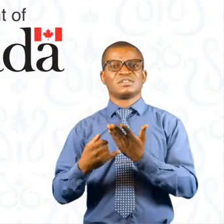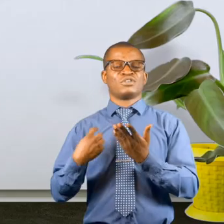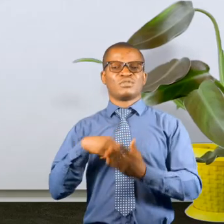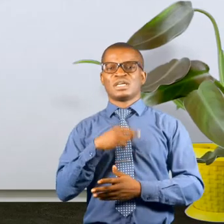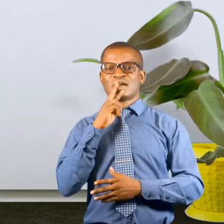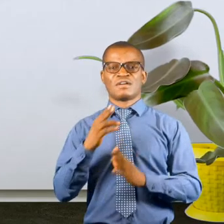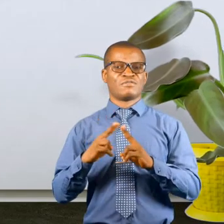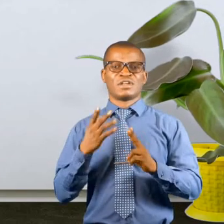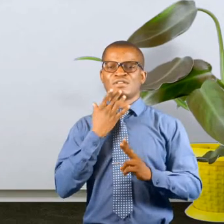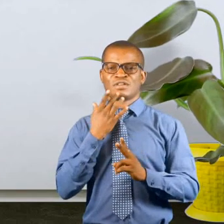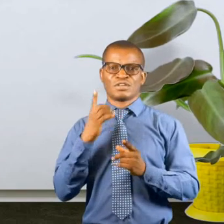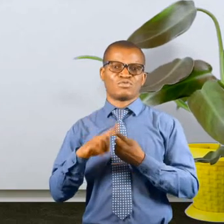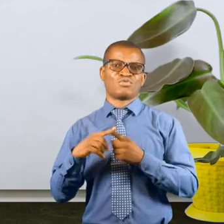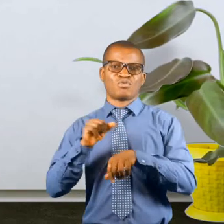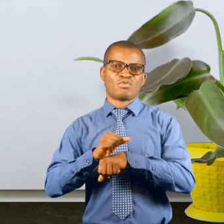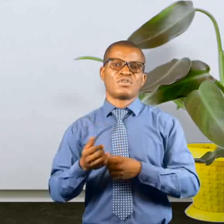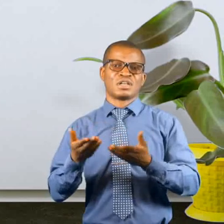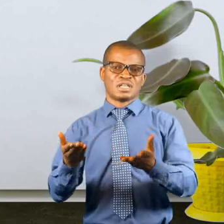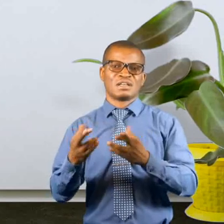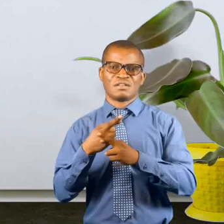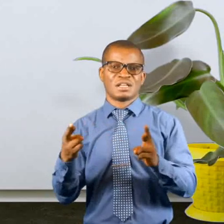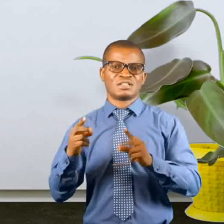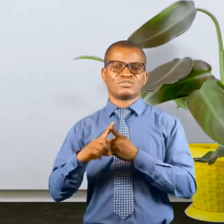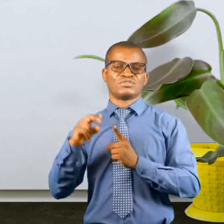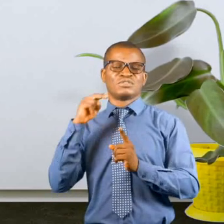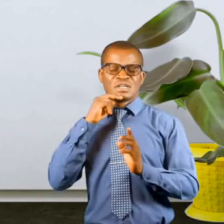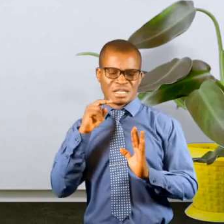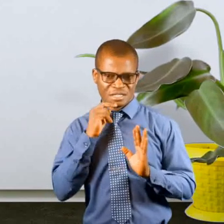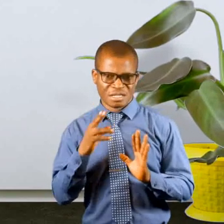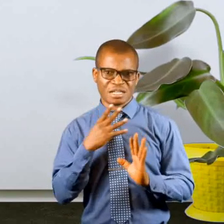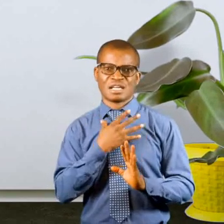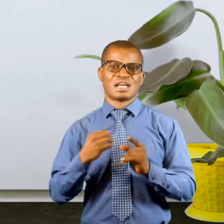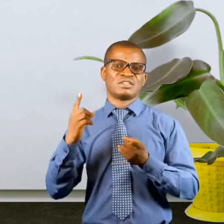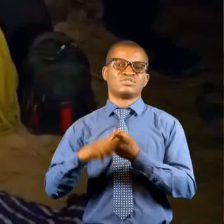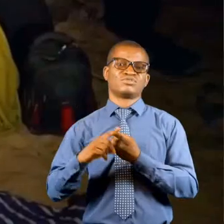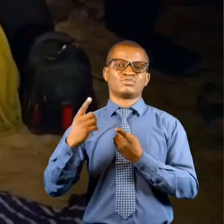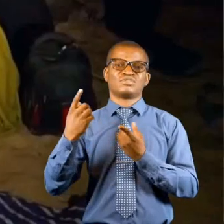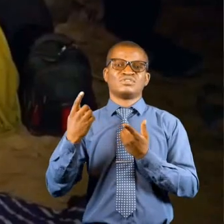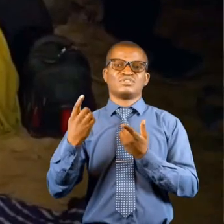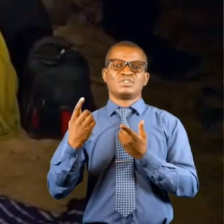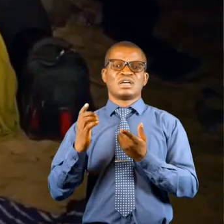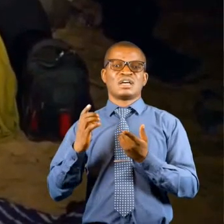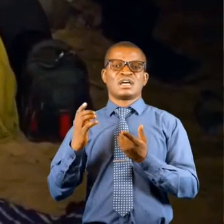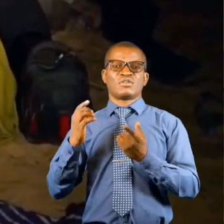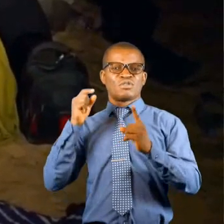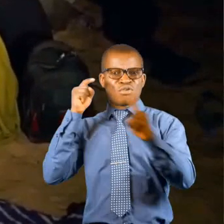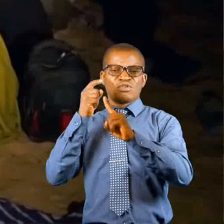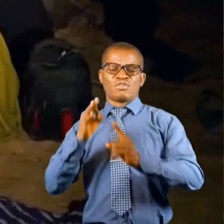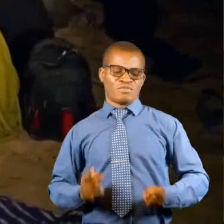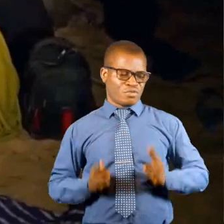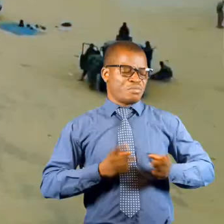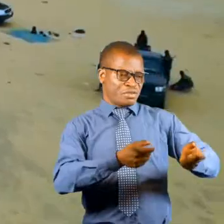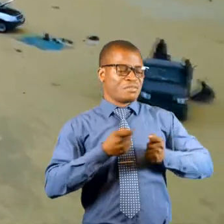government, and we've been very, very lucky to work with a donor that's truly committed to Nigeria and to the cause of ending